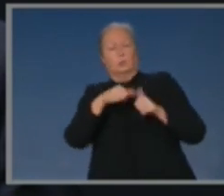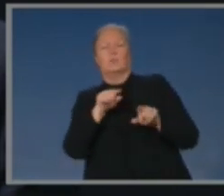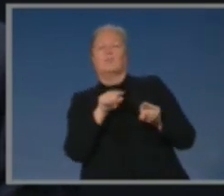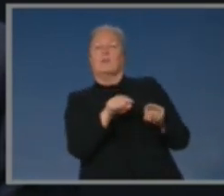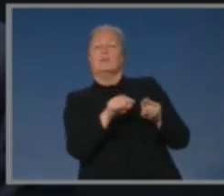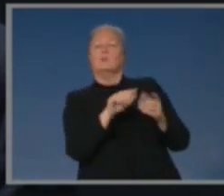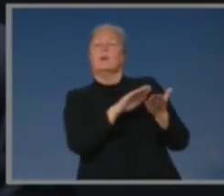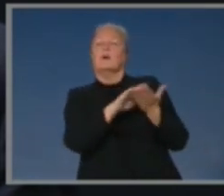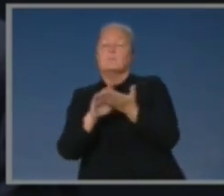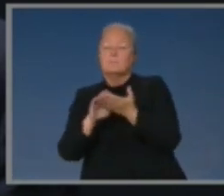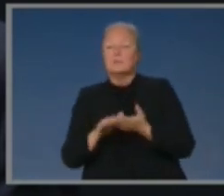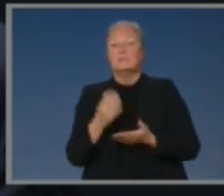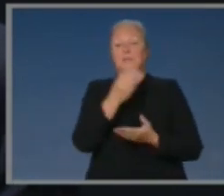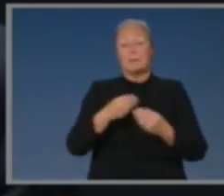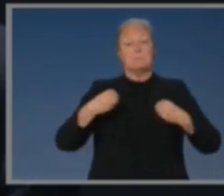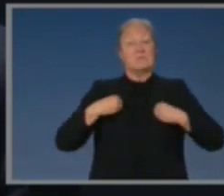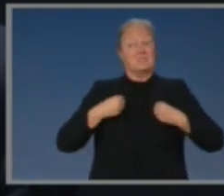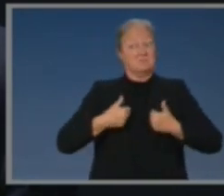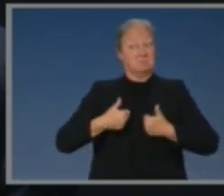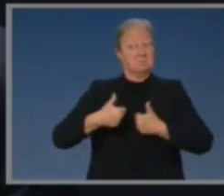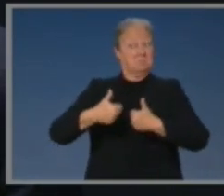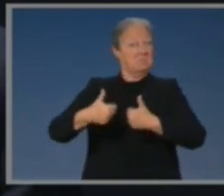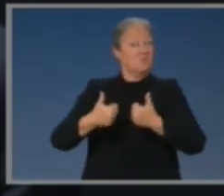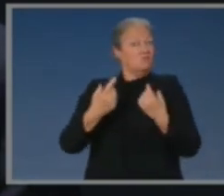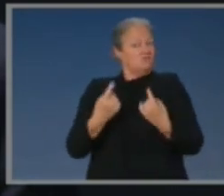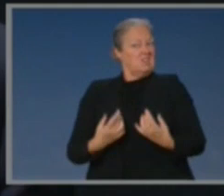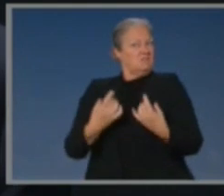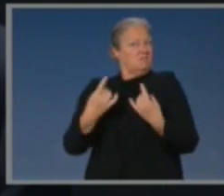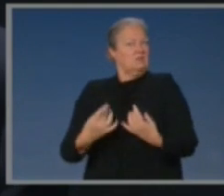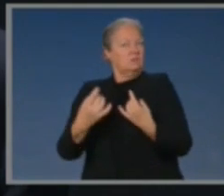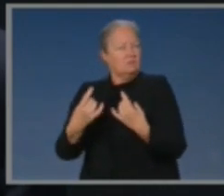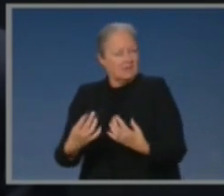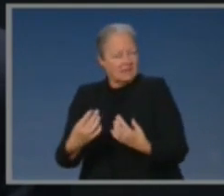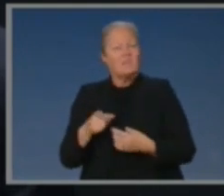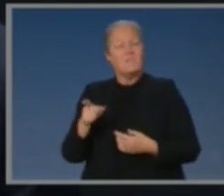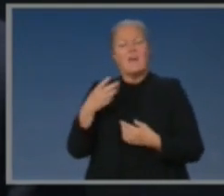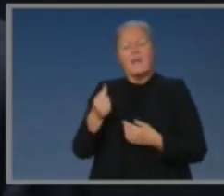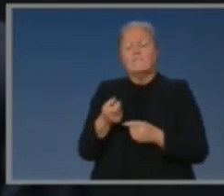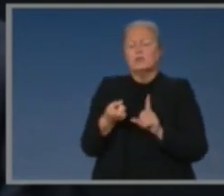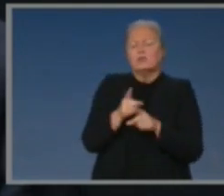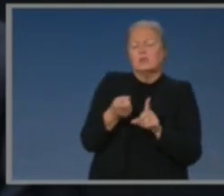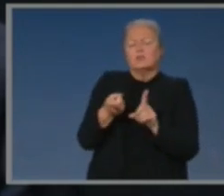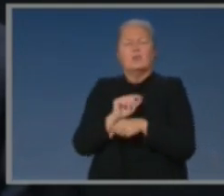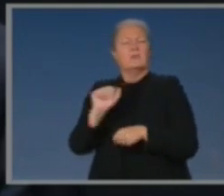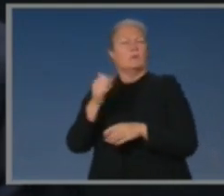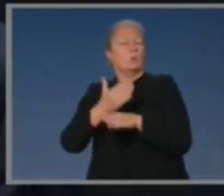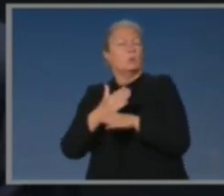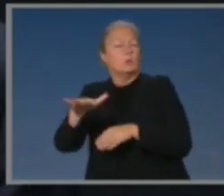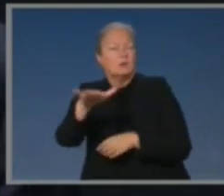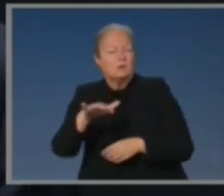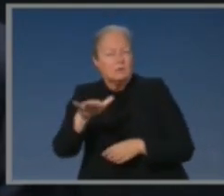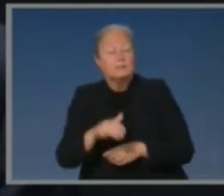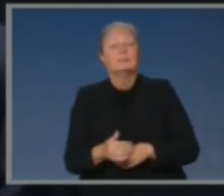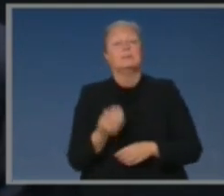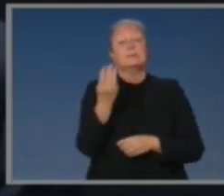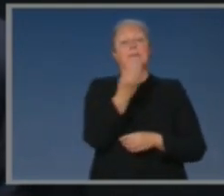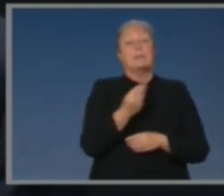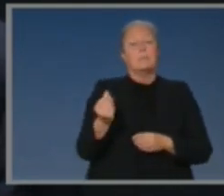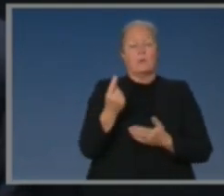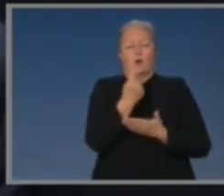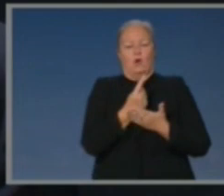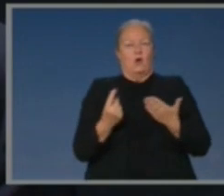are ready and are continuing to operate with reconfigured workplaces. Some businesses are in the preparation stage